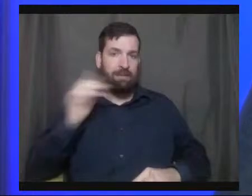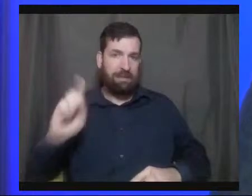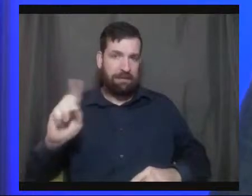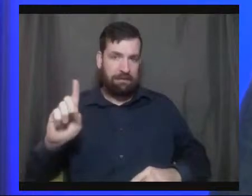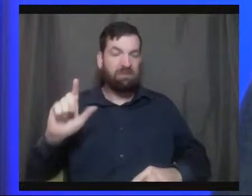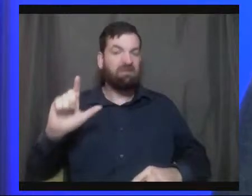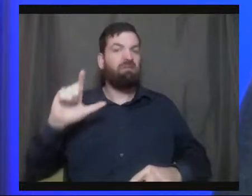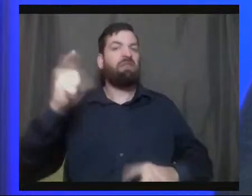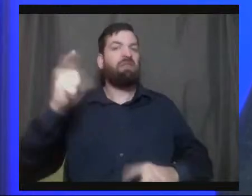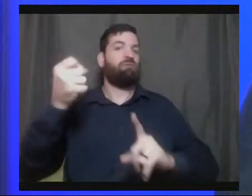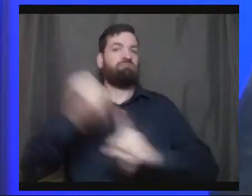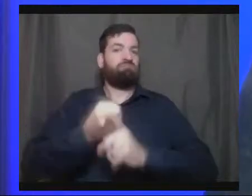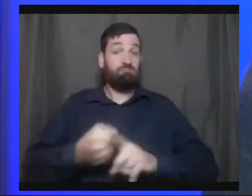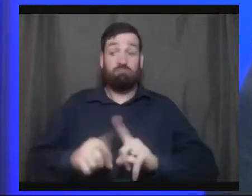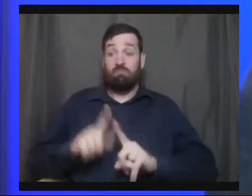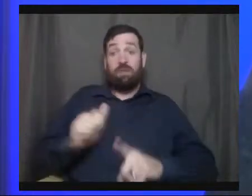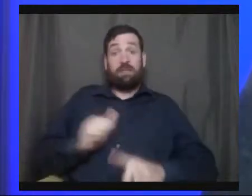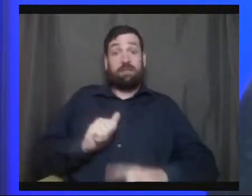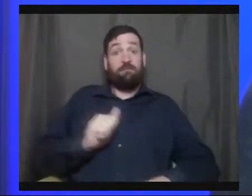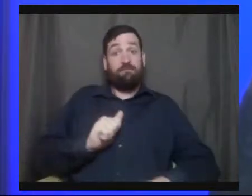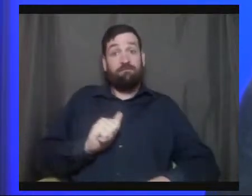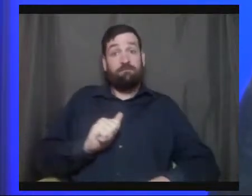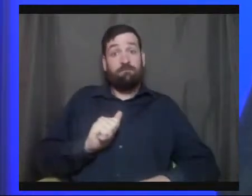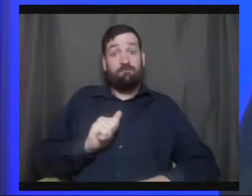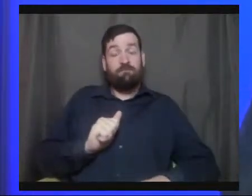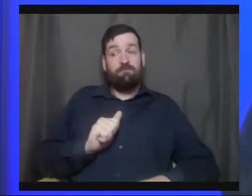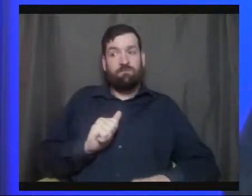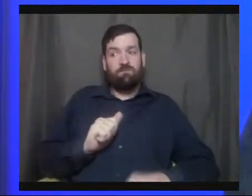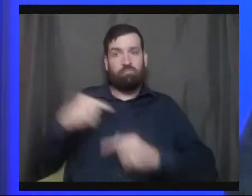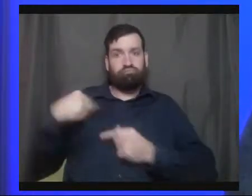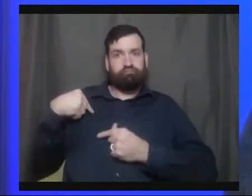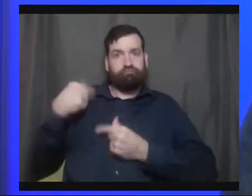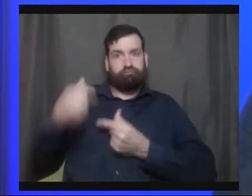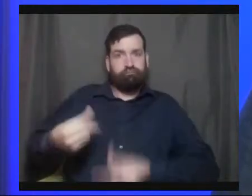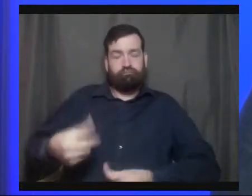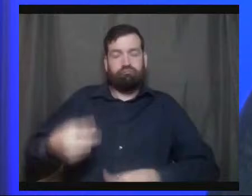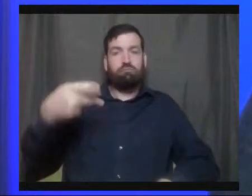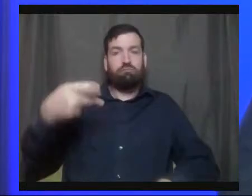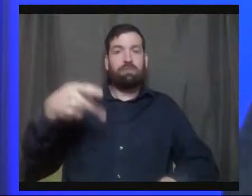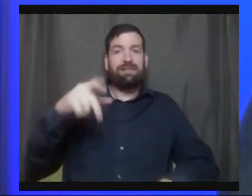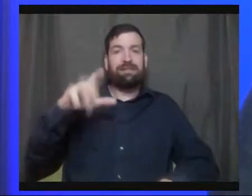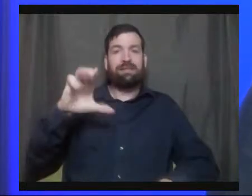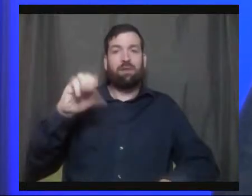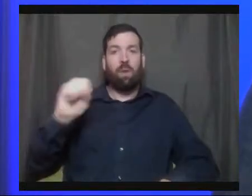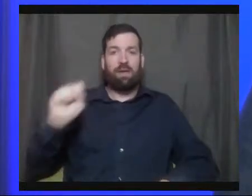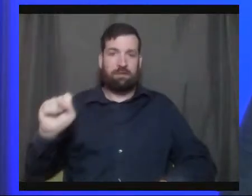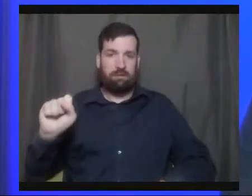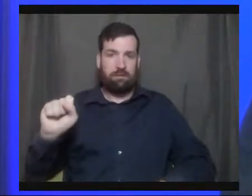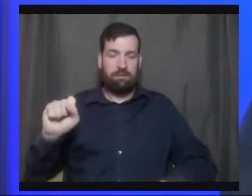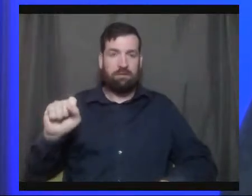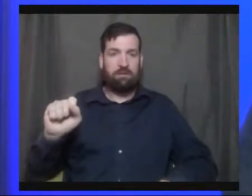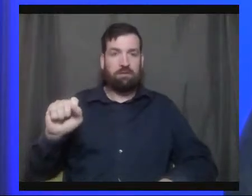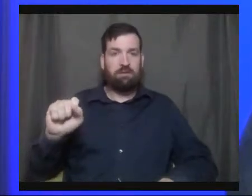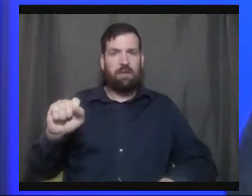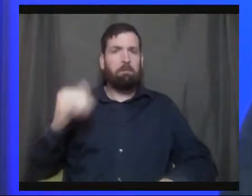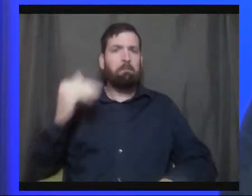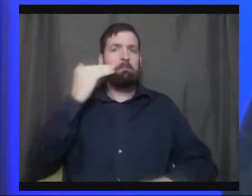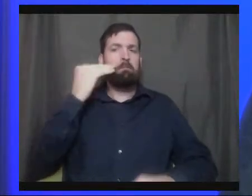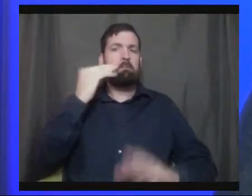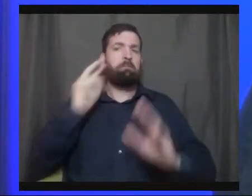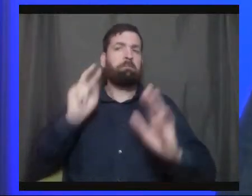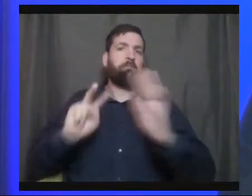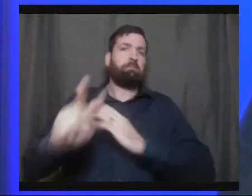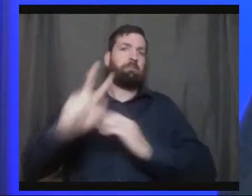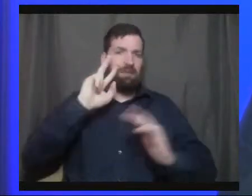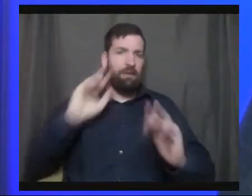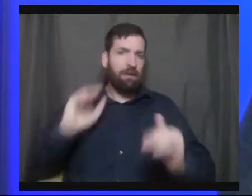But myself, being predisposed with having PCOS, I kind of knew where I was going with that. And